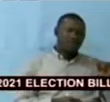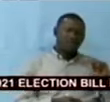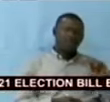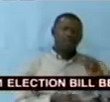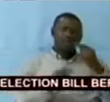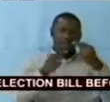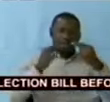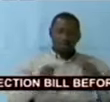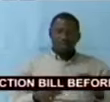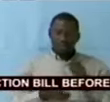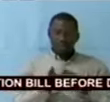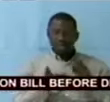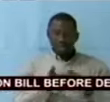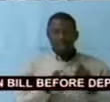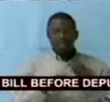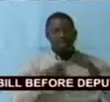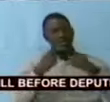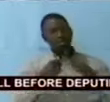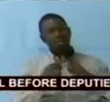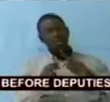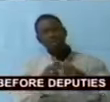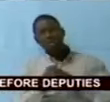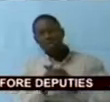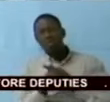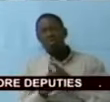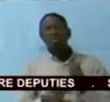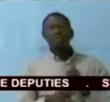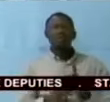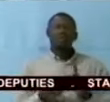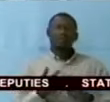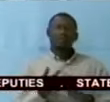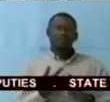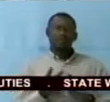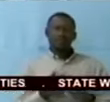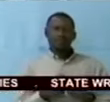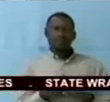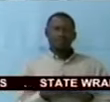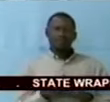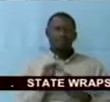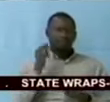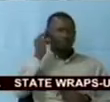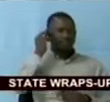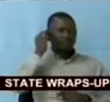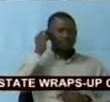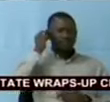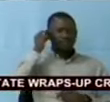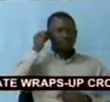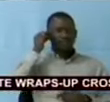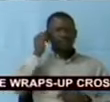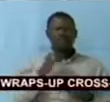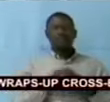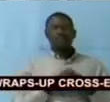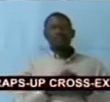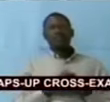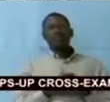Sabali? For yalani nyame na wala nyindiko Sabali Yeah,